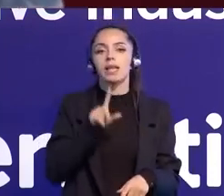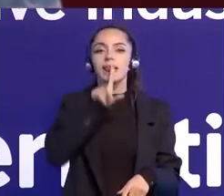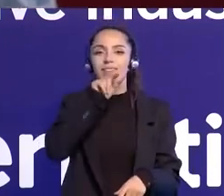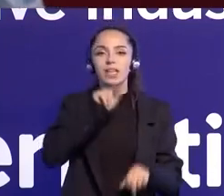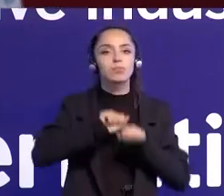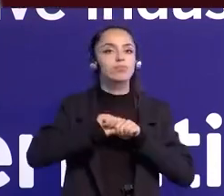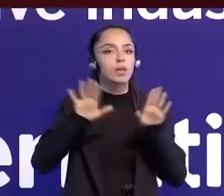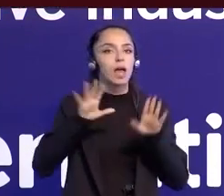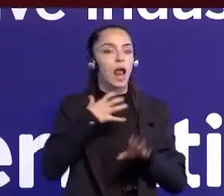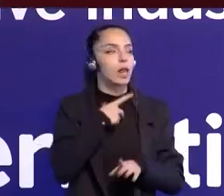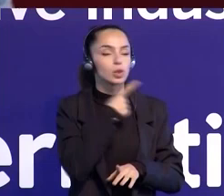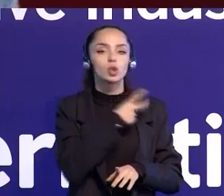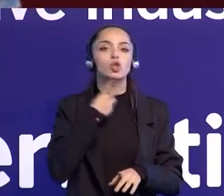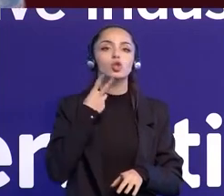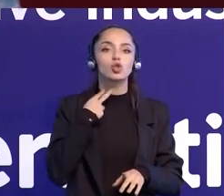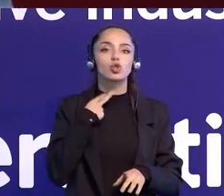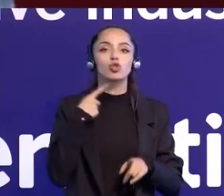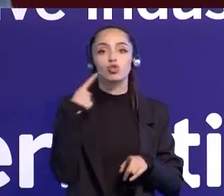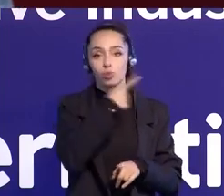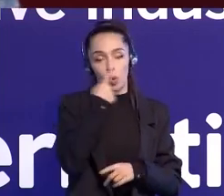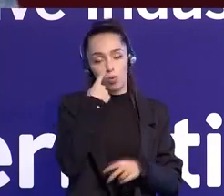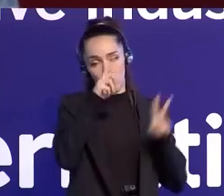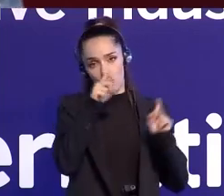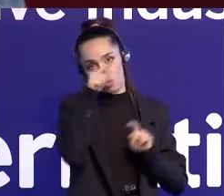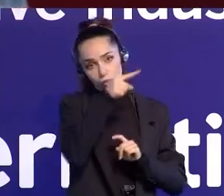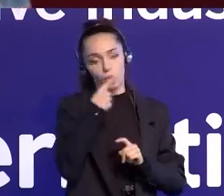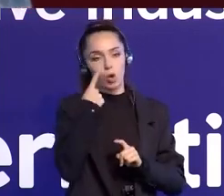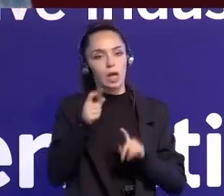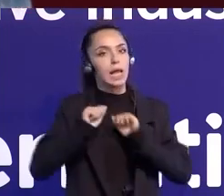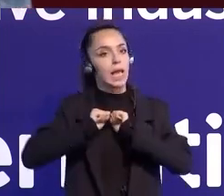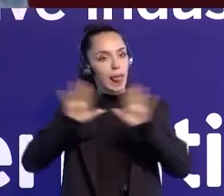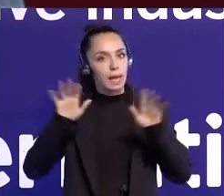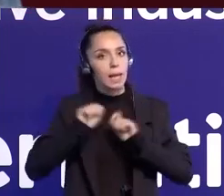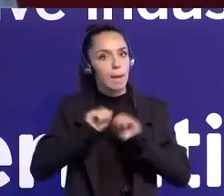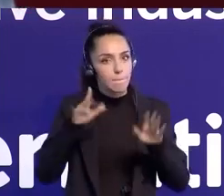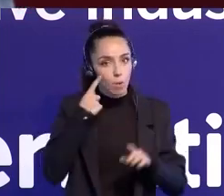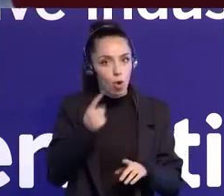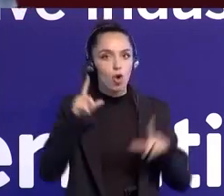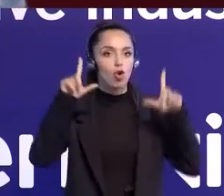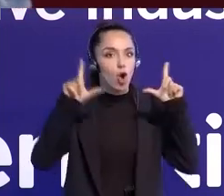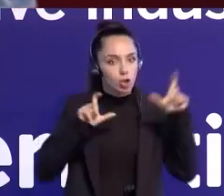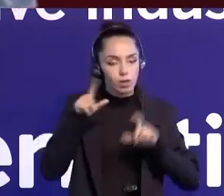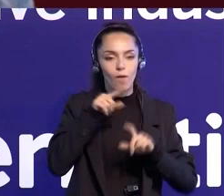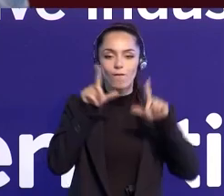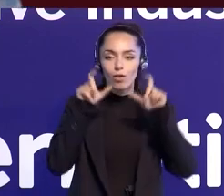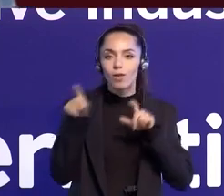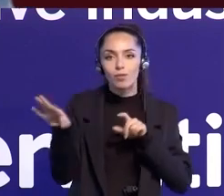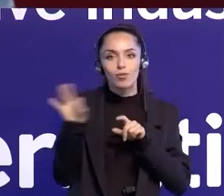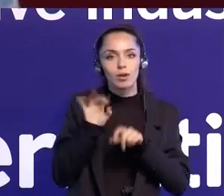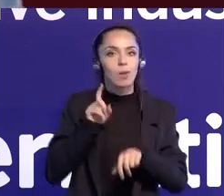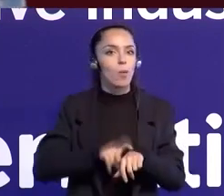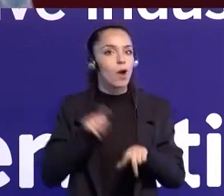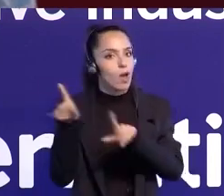to mock Russian soldiers. International campaign Be Brave Like Ukraine, visits of Hollywood stars to